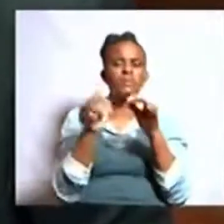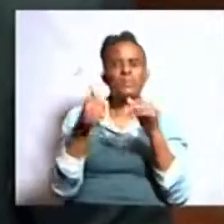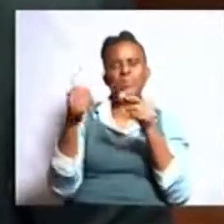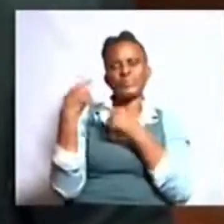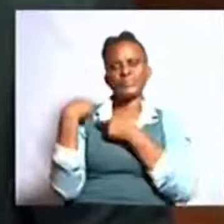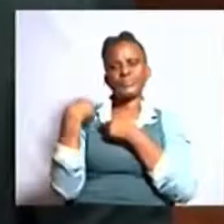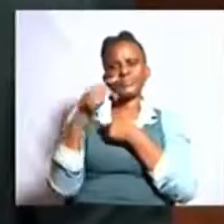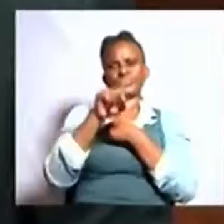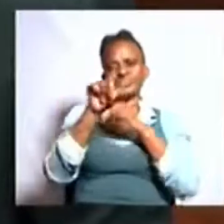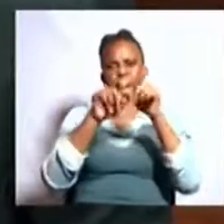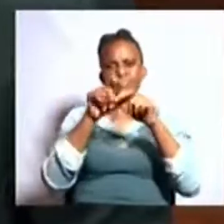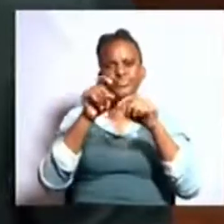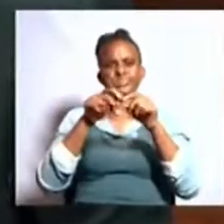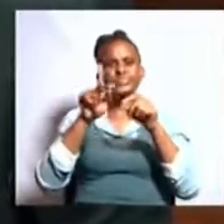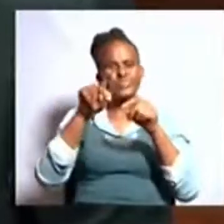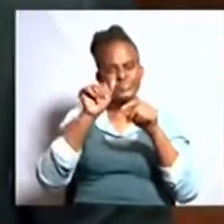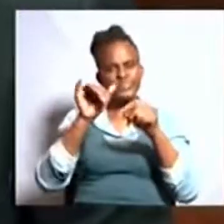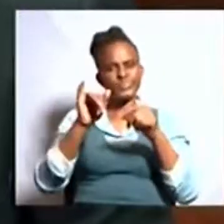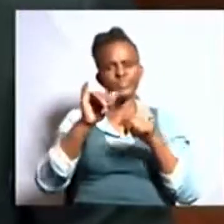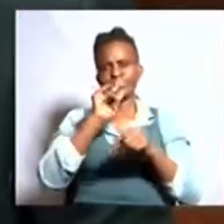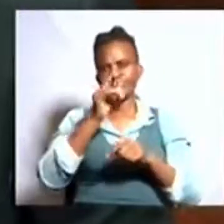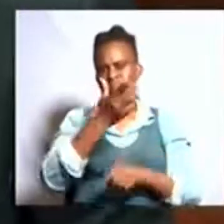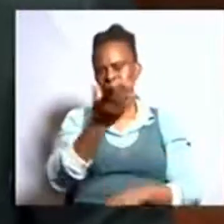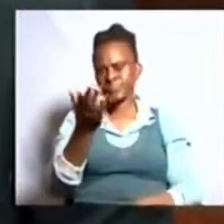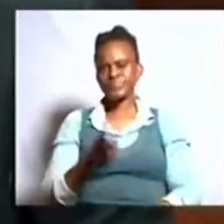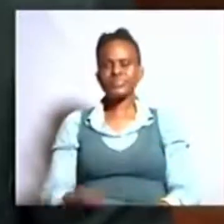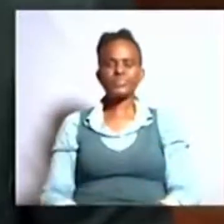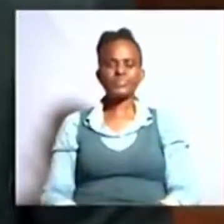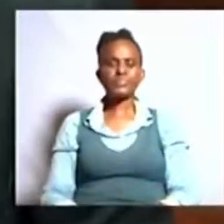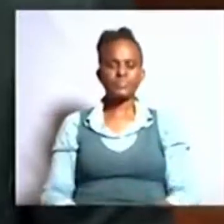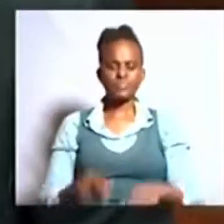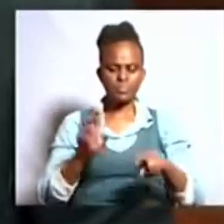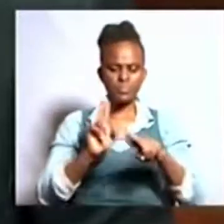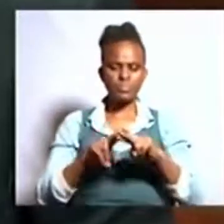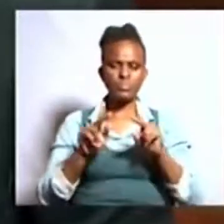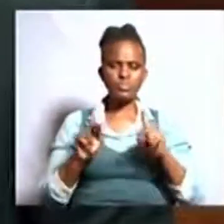question through the PS, of course. Thank you, Chair.